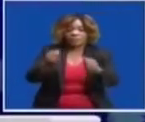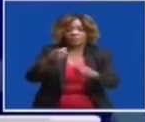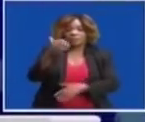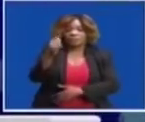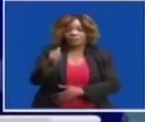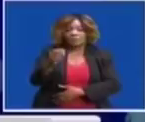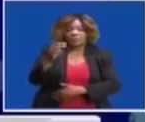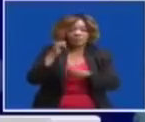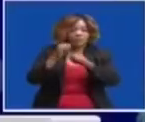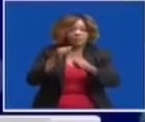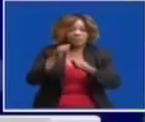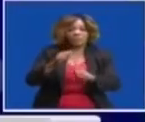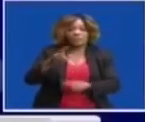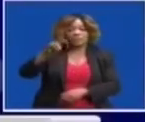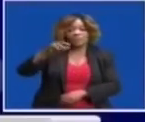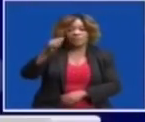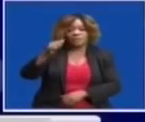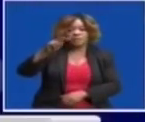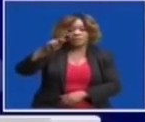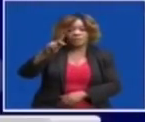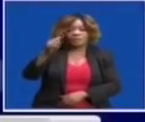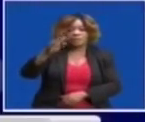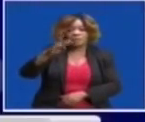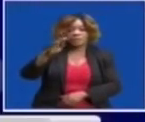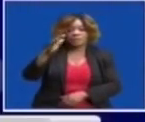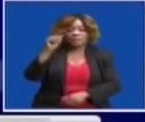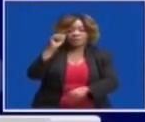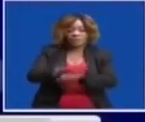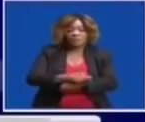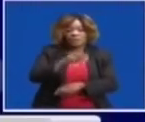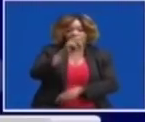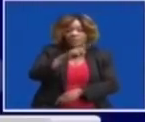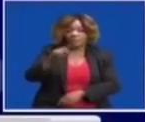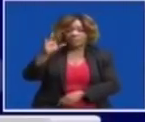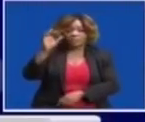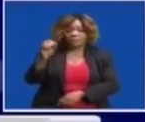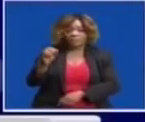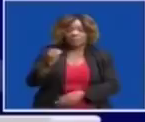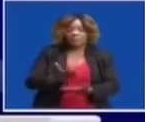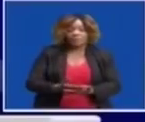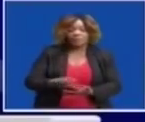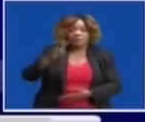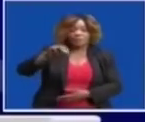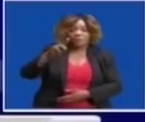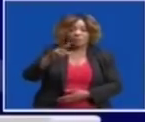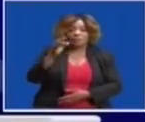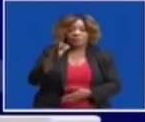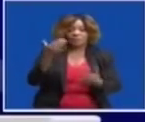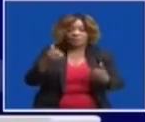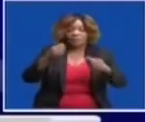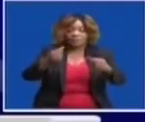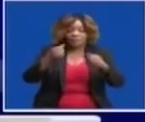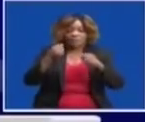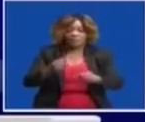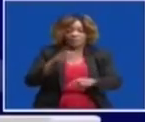Boys of Mazabuga na Kambala Leopards are beating Kitwe United 1-0. Mighty Mufulira Wanderers has issued a